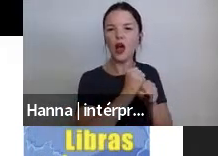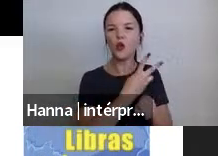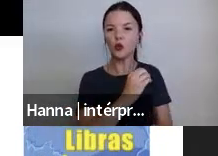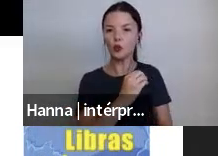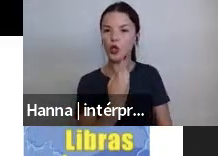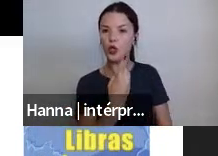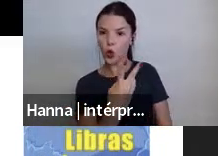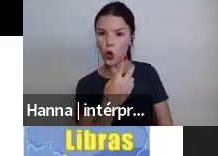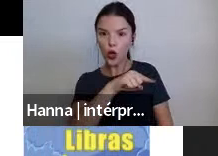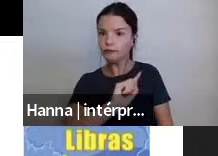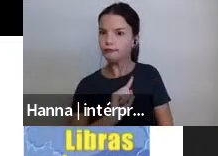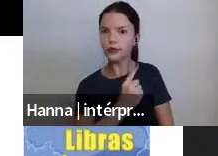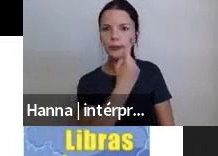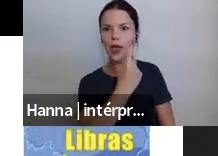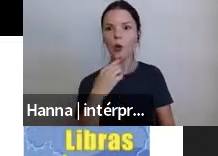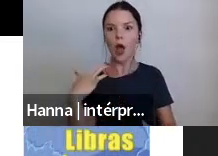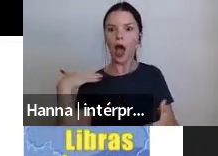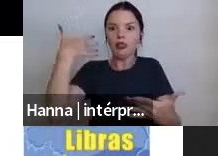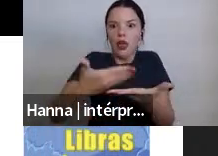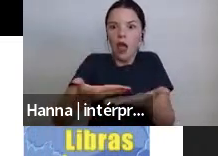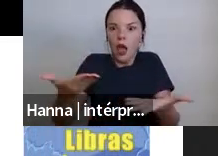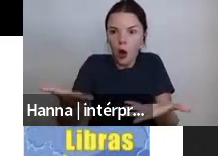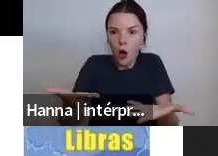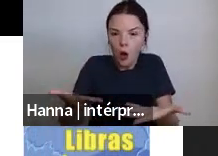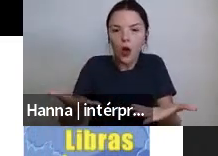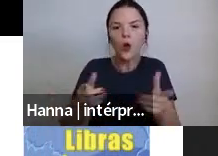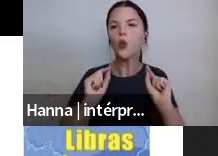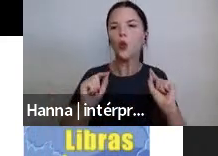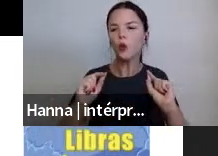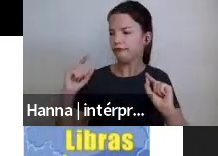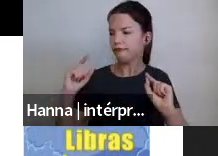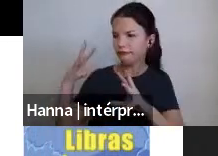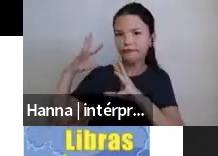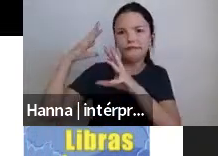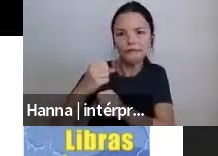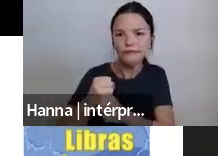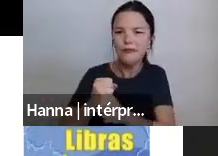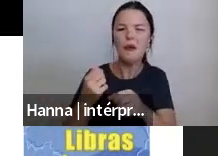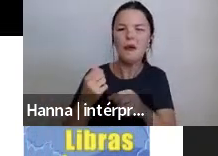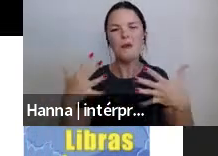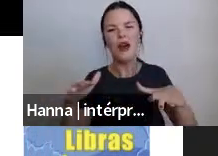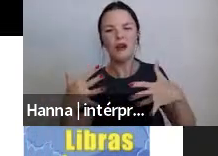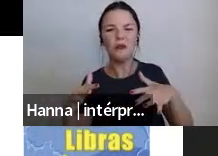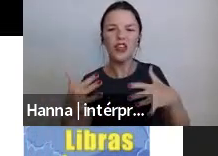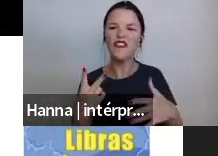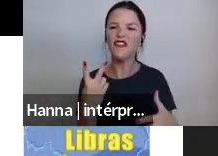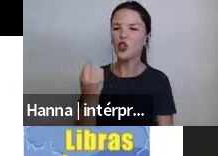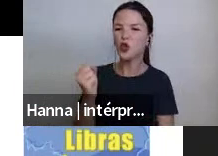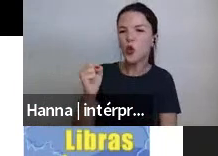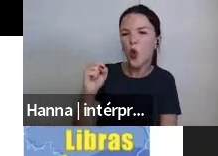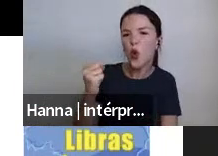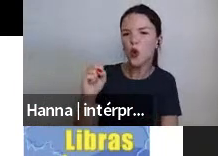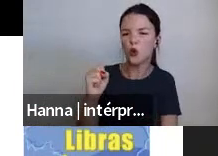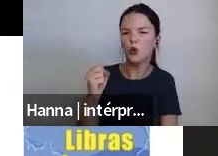2012 up to now, we have around 28